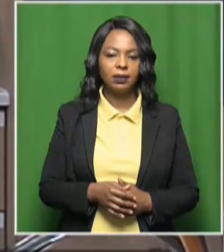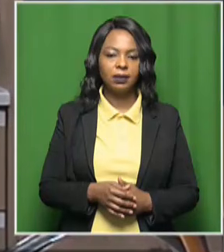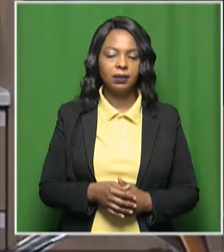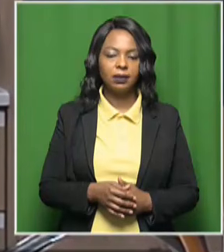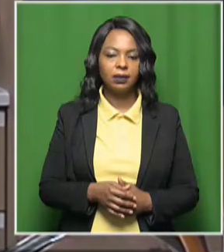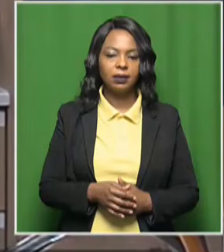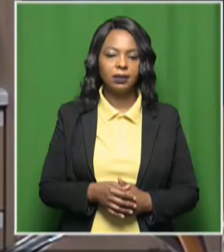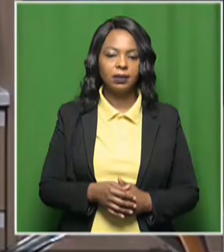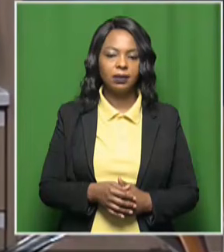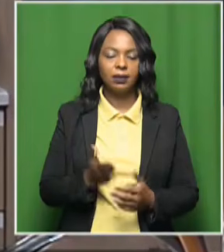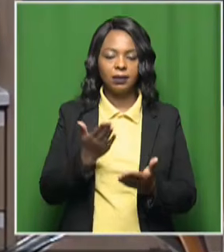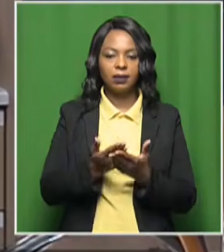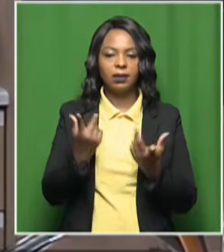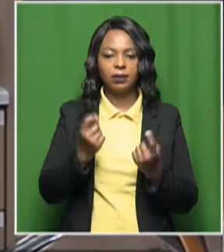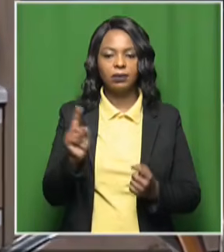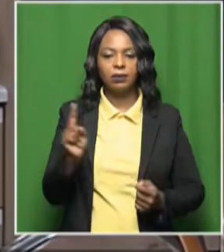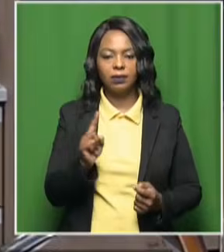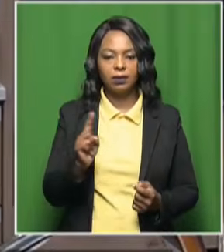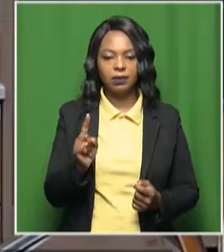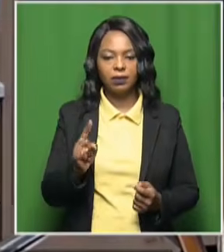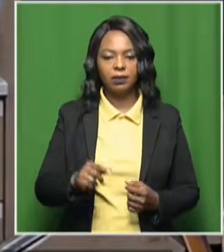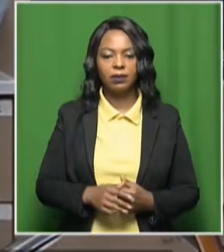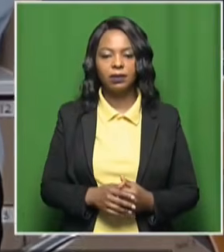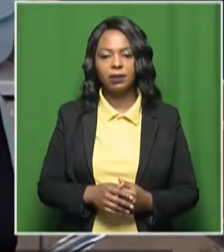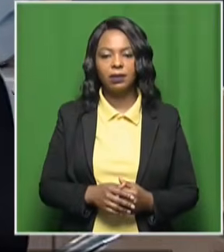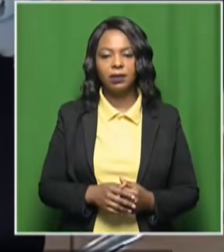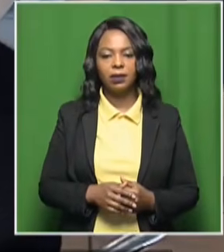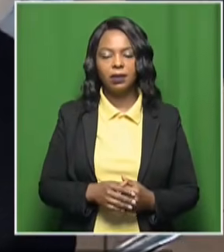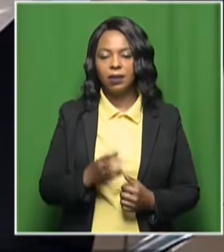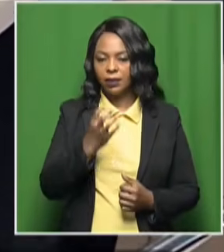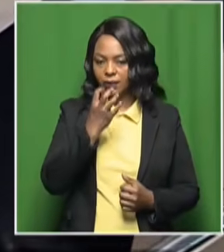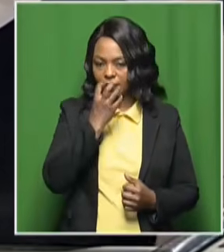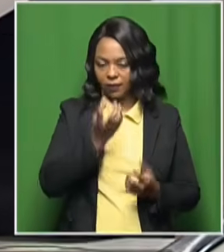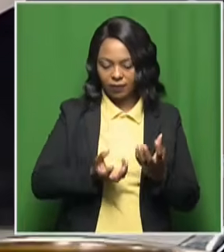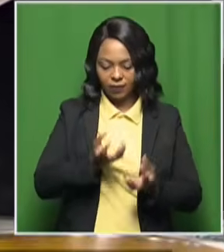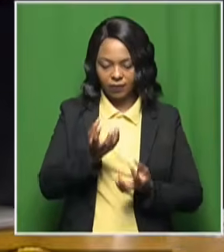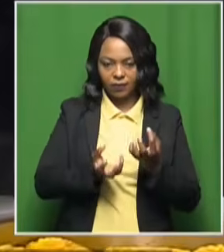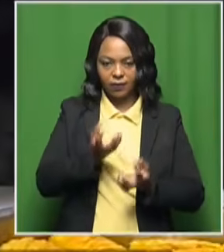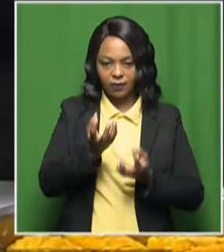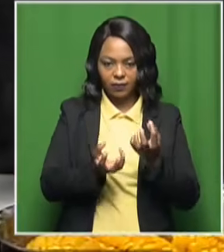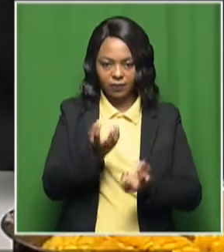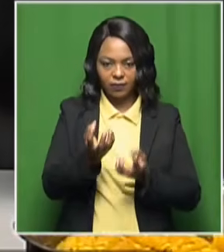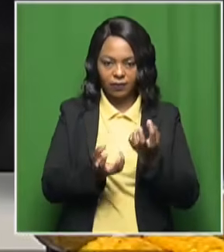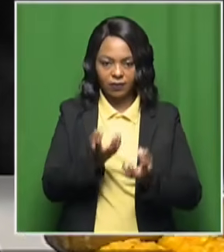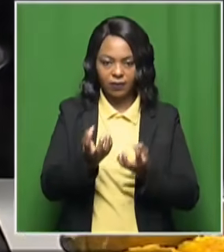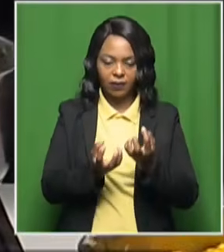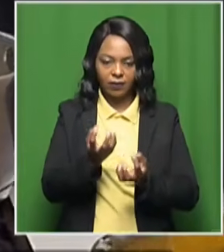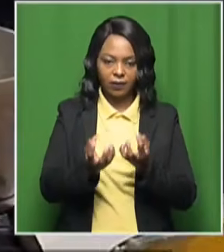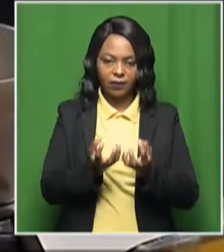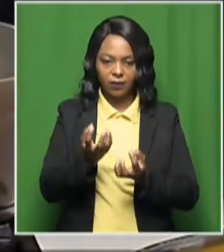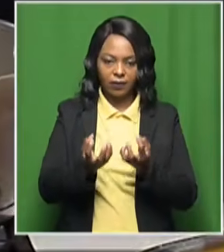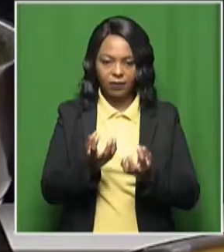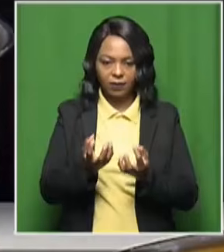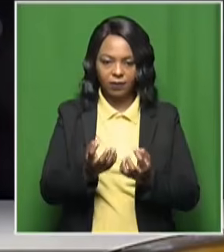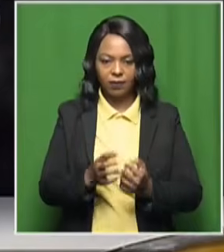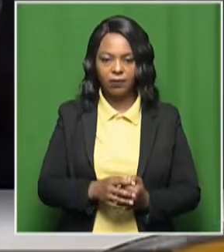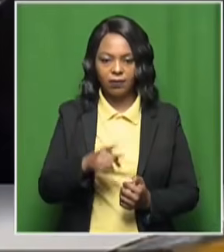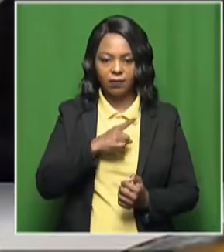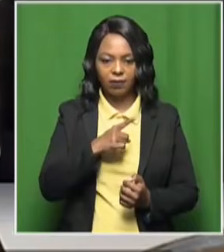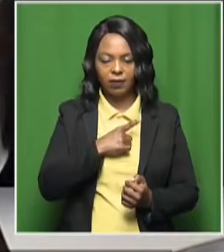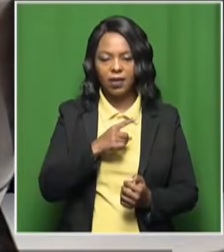What we can do is we can give it a little bit of heat. Now, why am I saying heat? Just to dry out whatever liquid. I